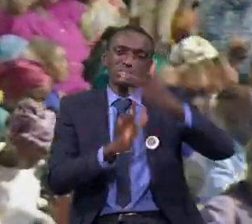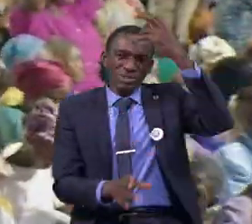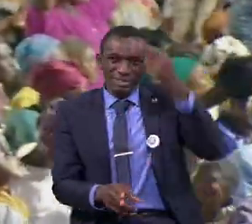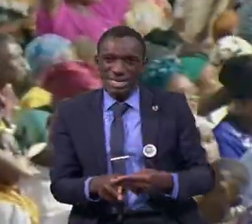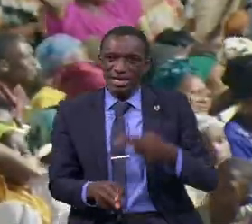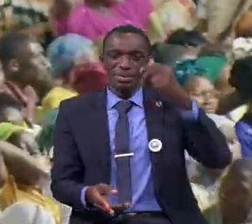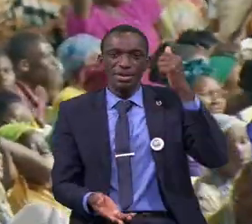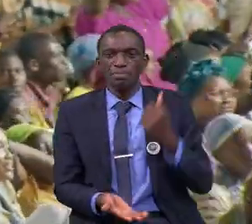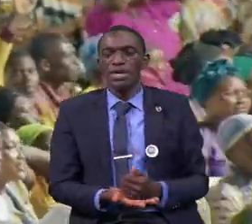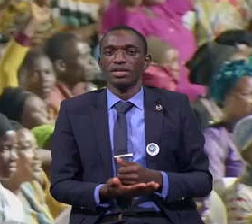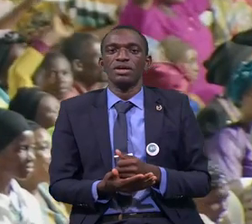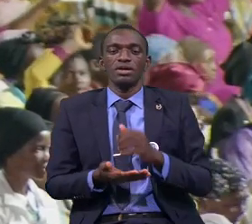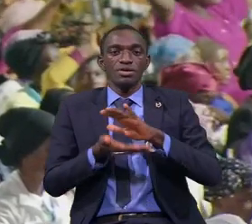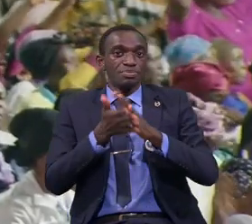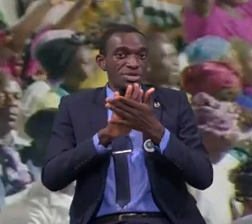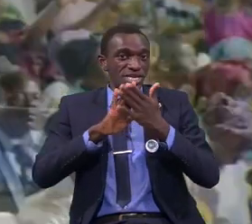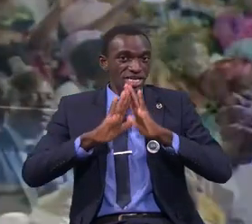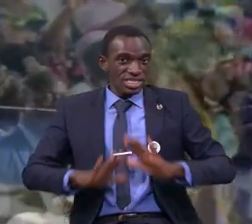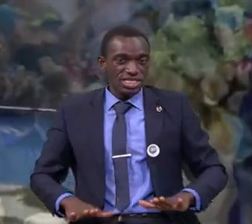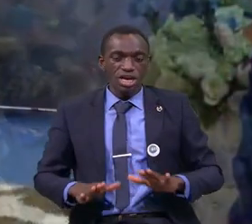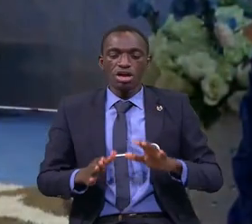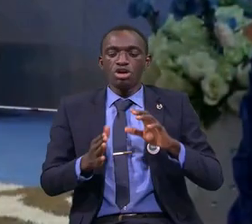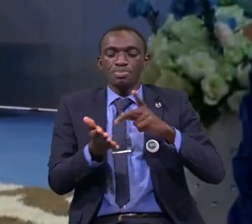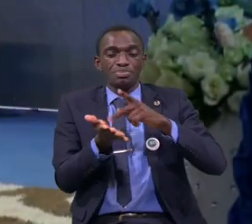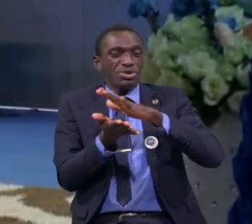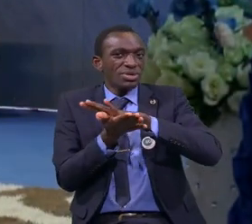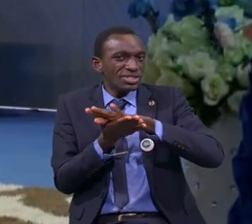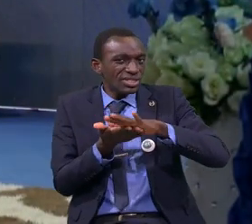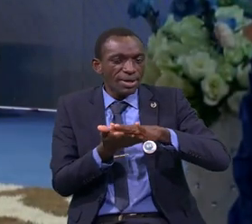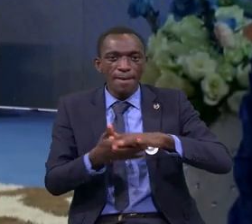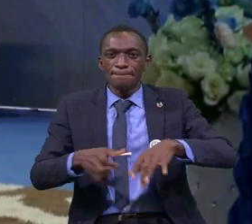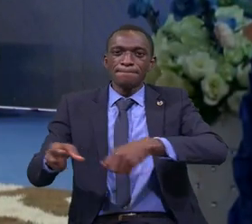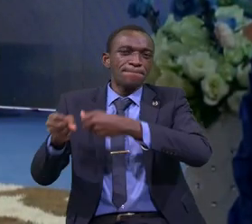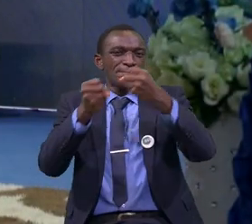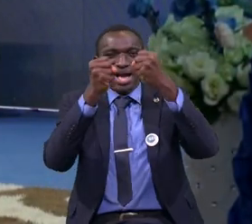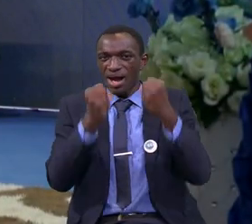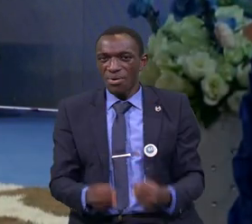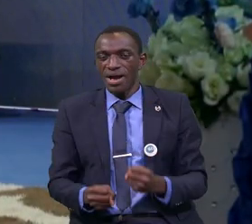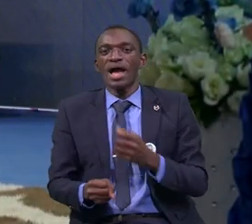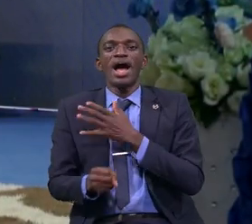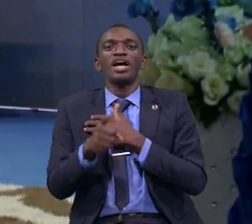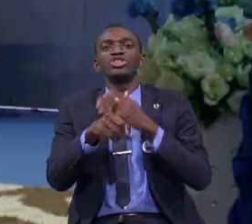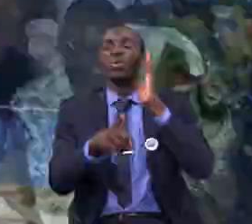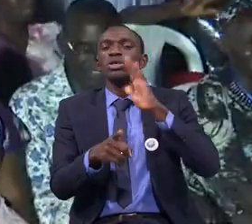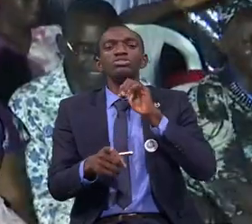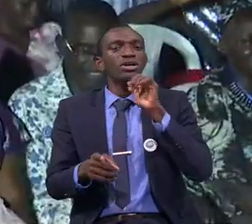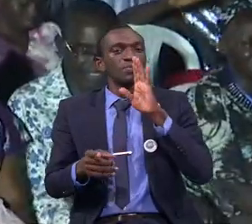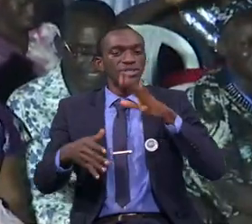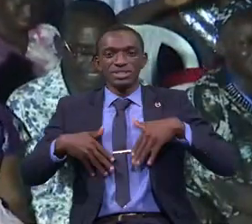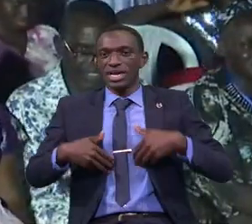Peace, purity, power, and you will not be tired.